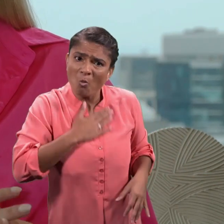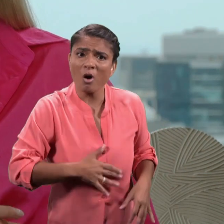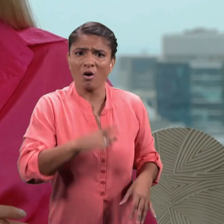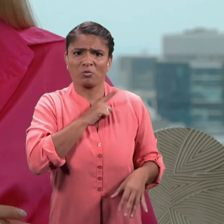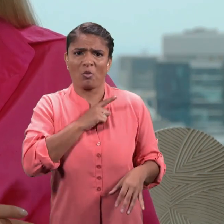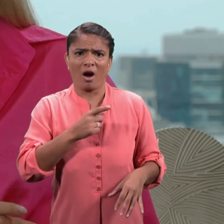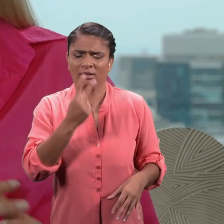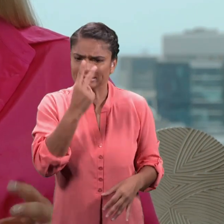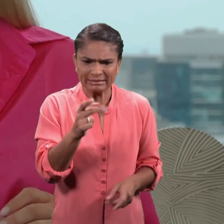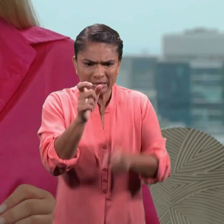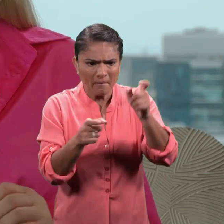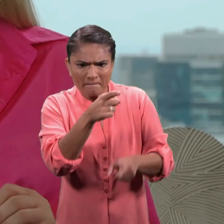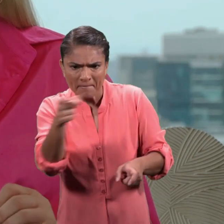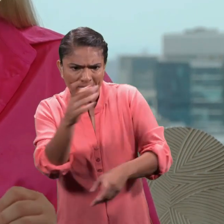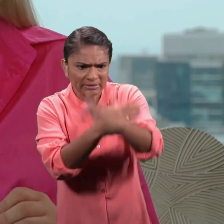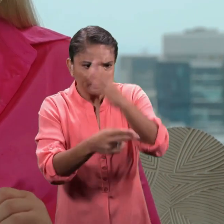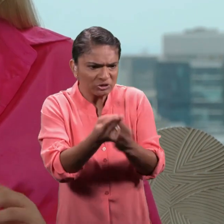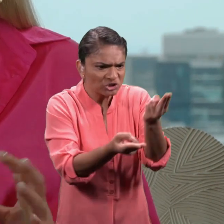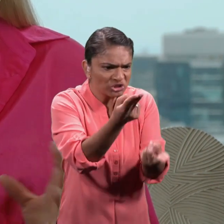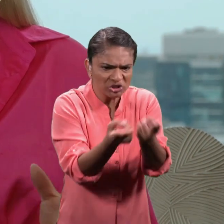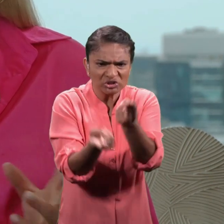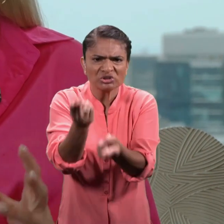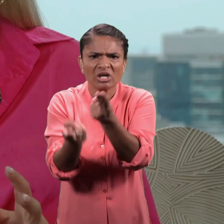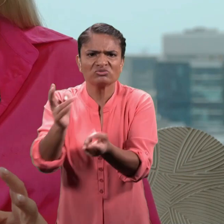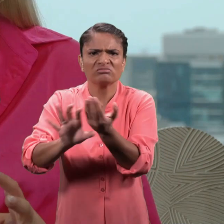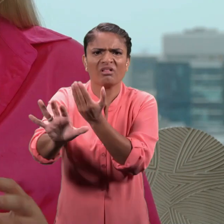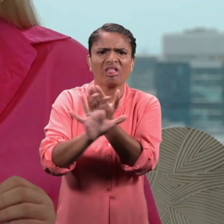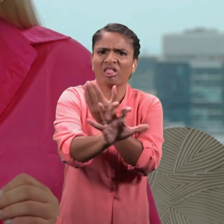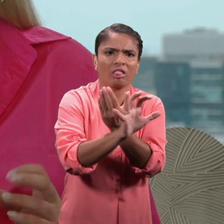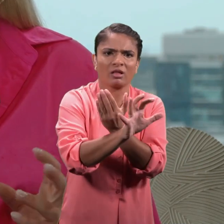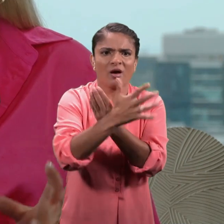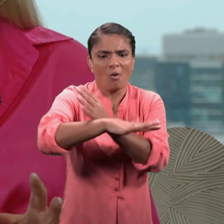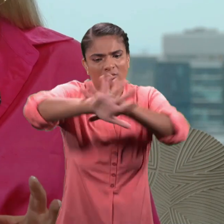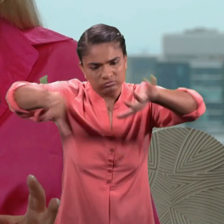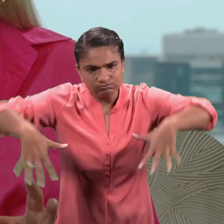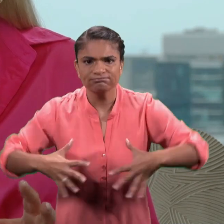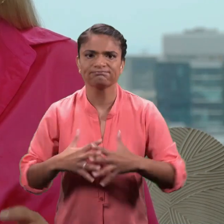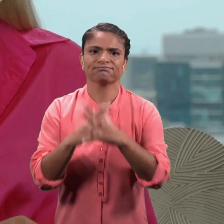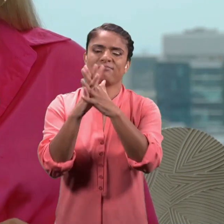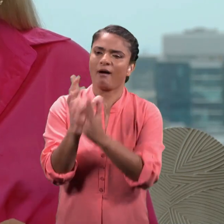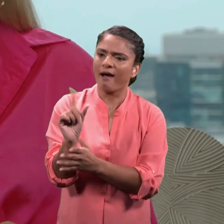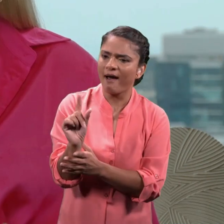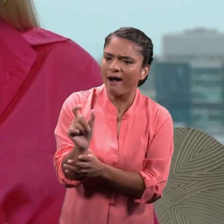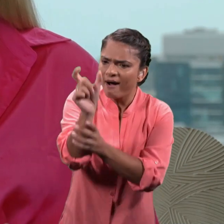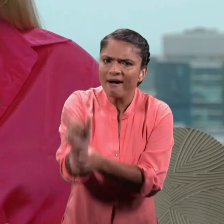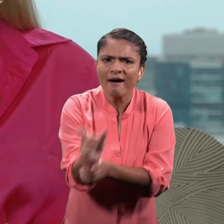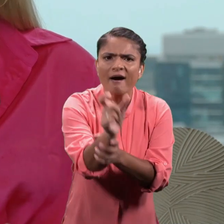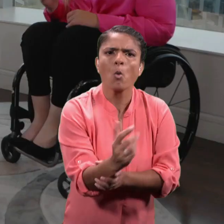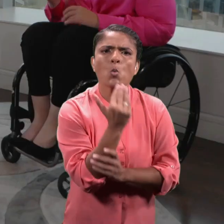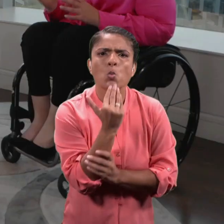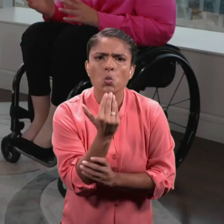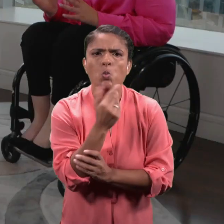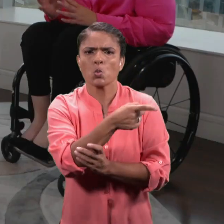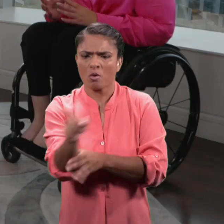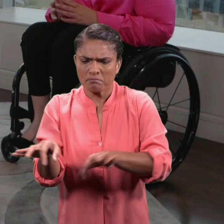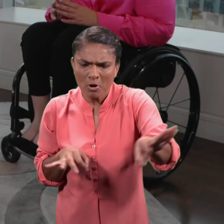amazing because you don't judge people then on their disabilities or the way they look, but actually the person they are. And